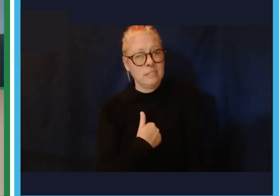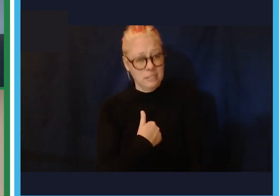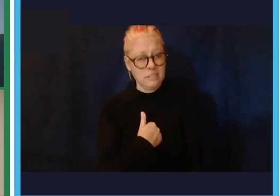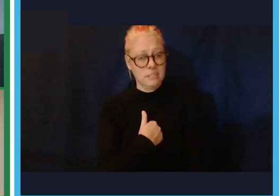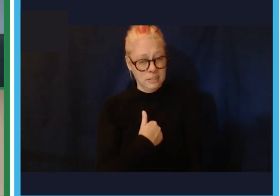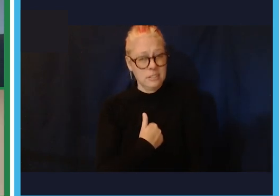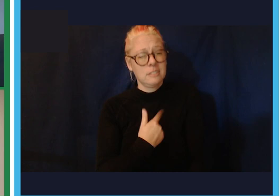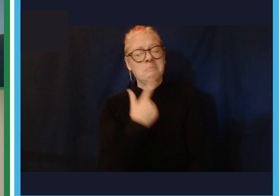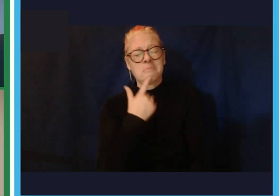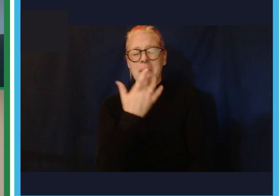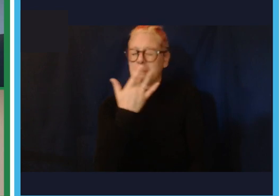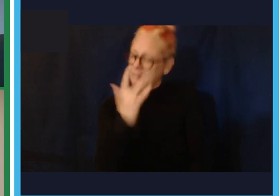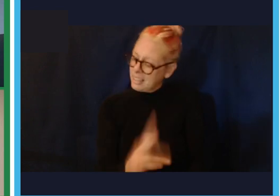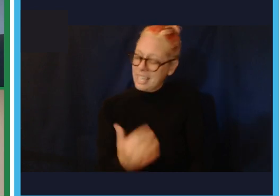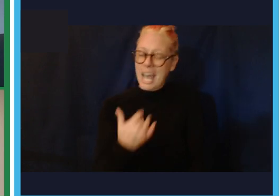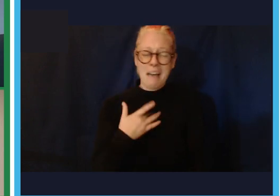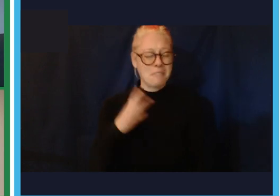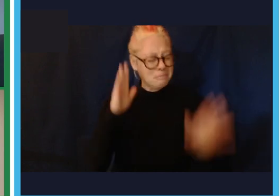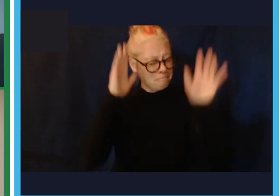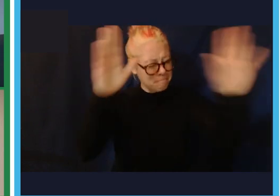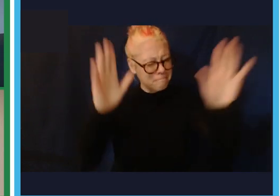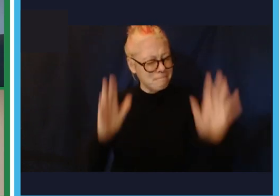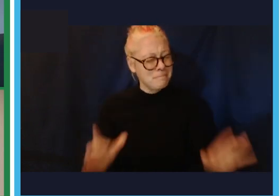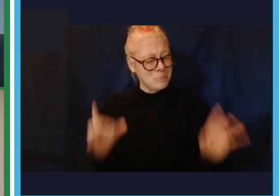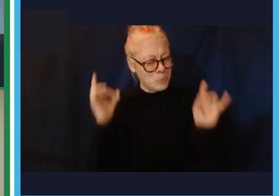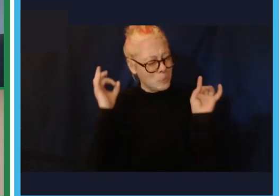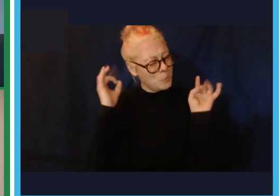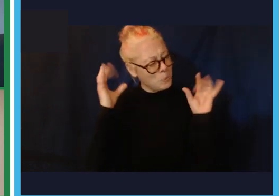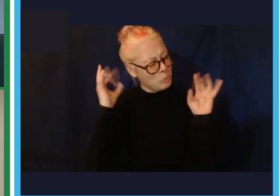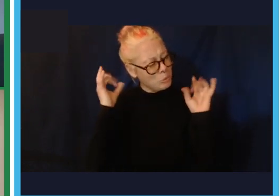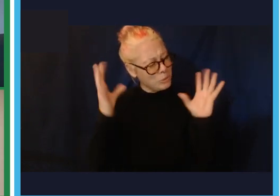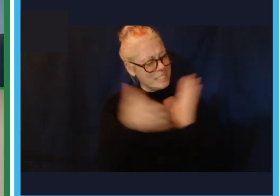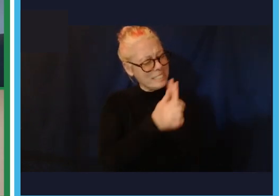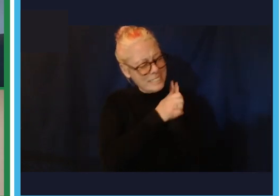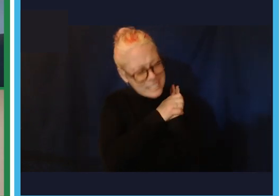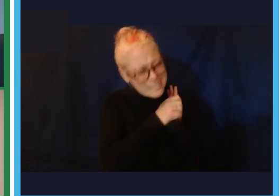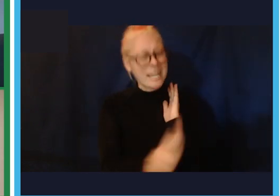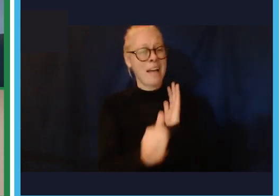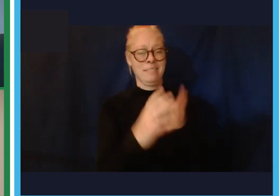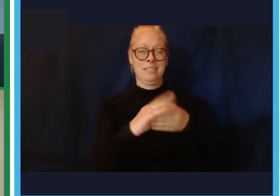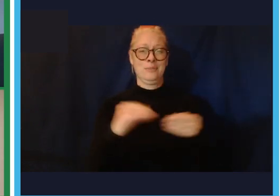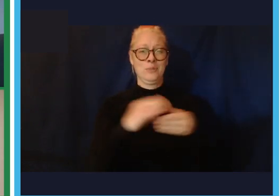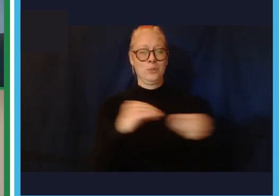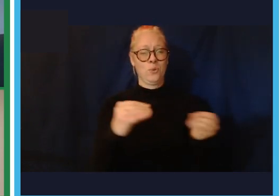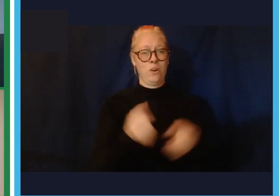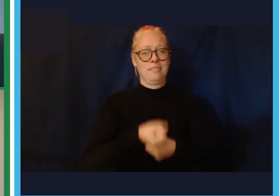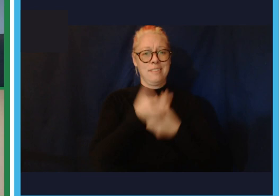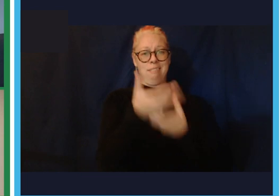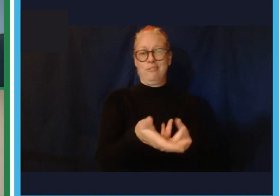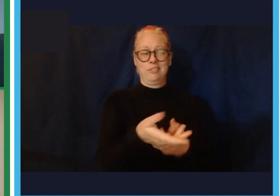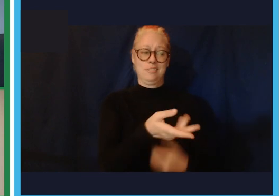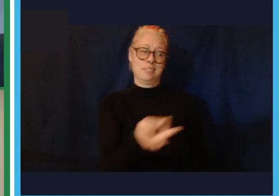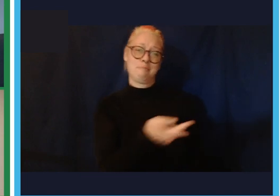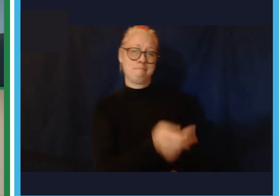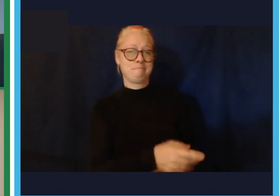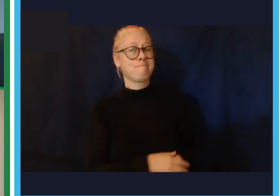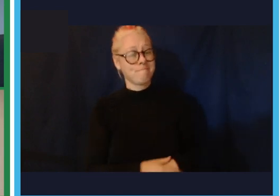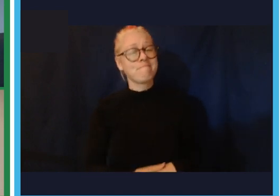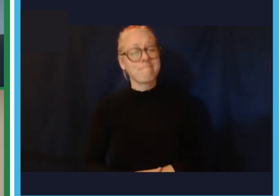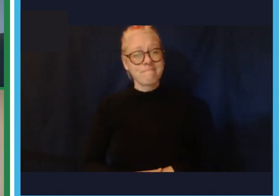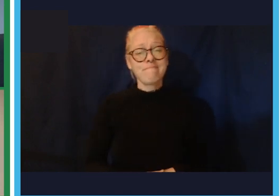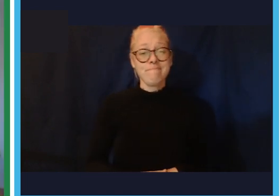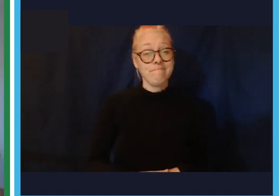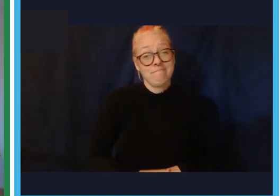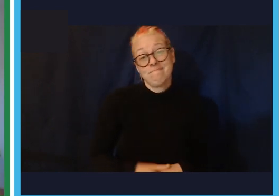so I'm happy. Yeah. So I'm curious to know how the business behind this works, like from your end of things,